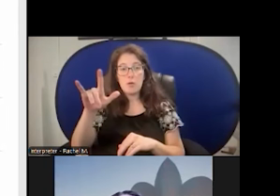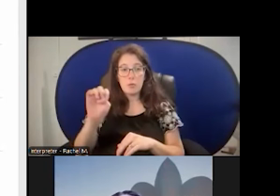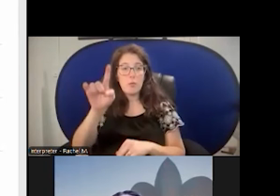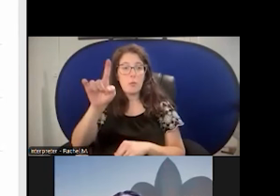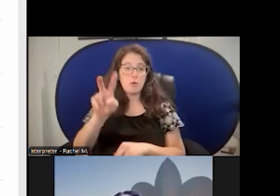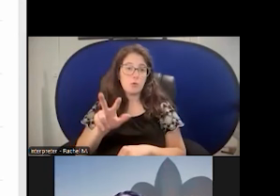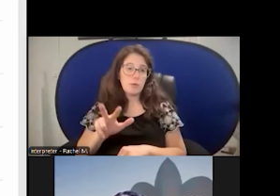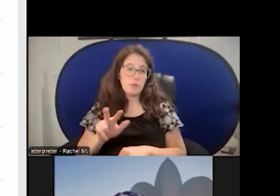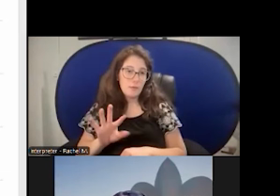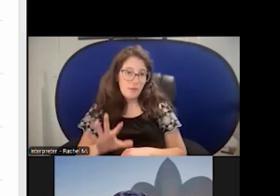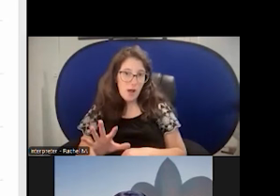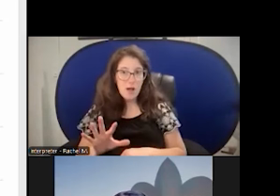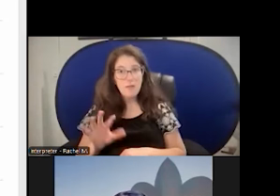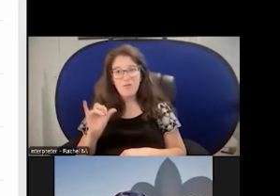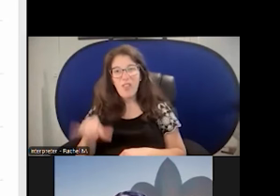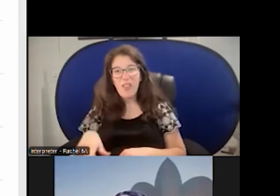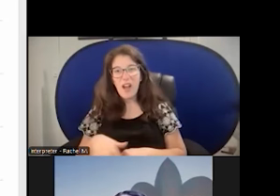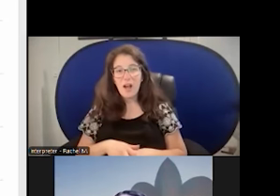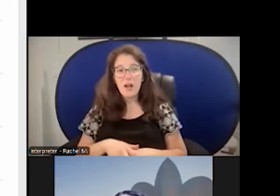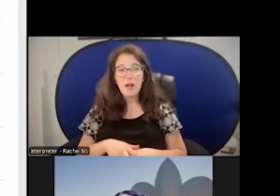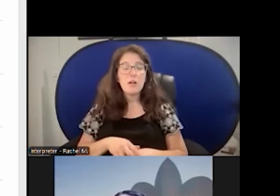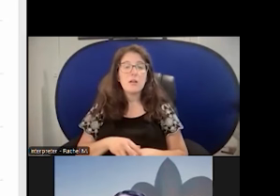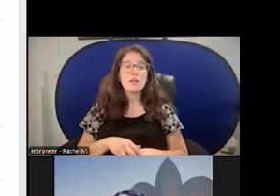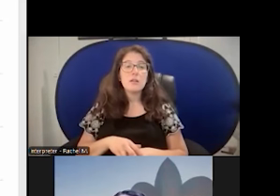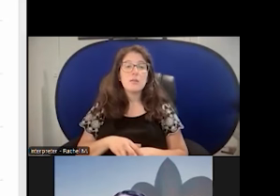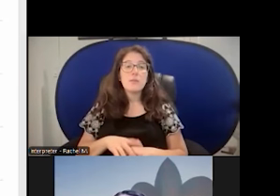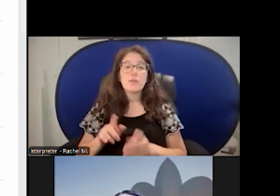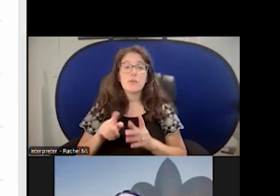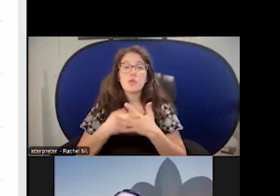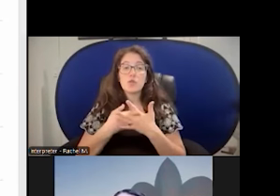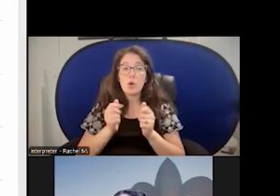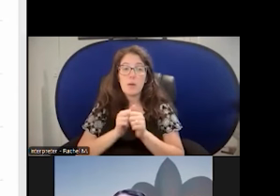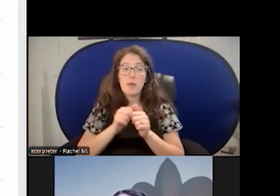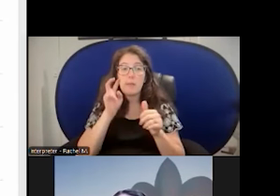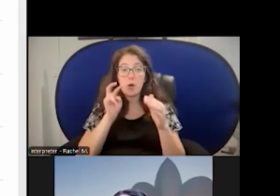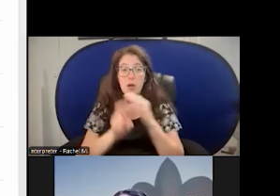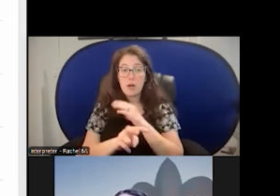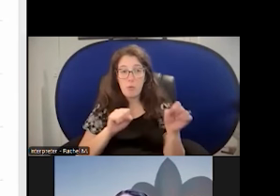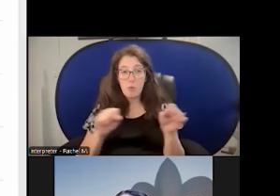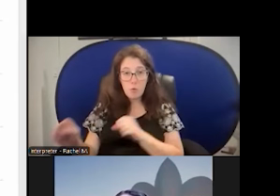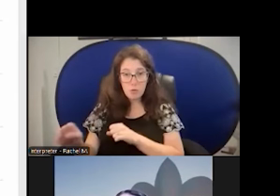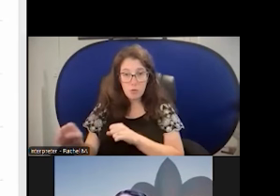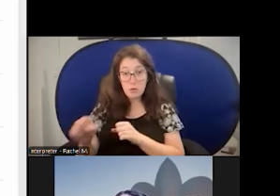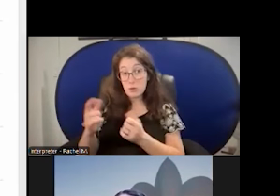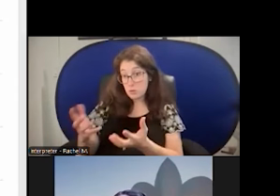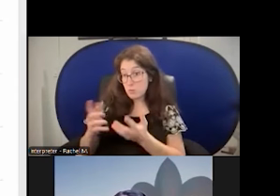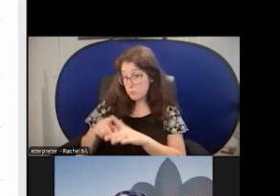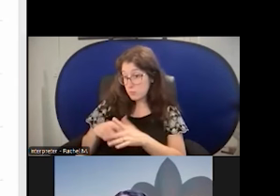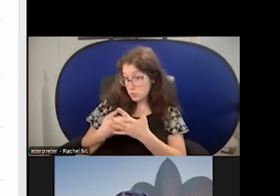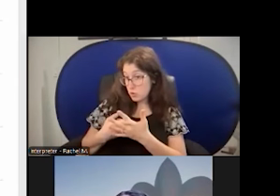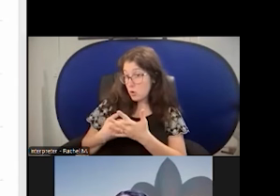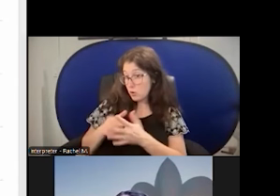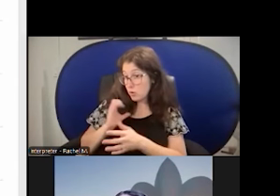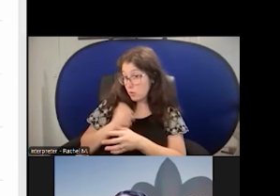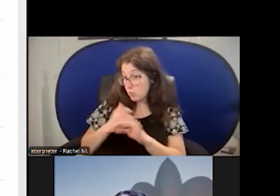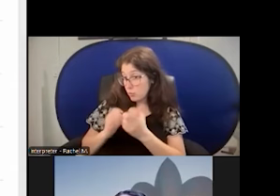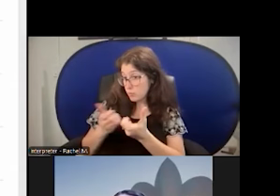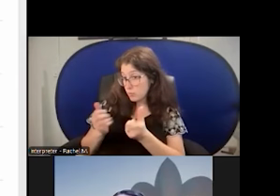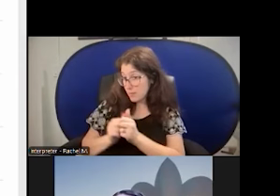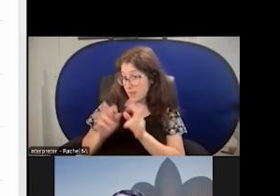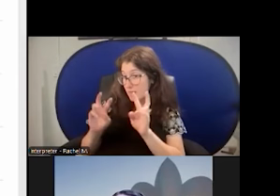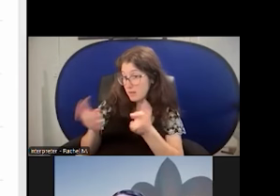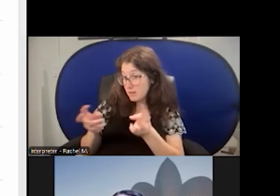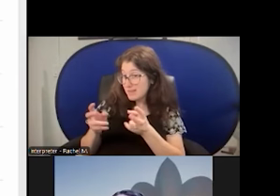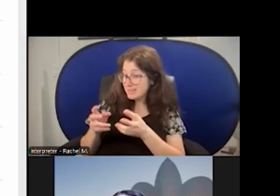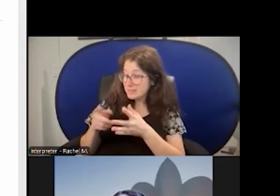got down here at the bottom. Starting with some predictability, we do like to start our courses off with a getting started module that provides